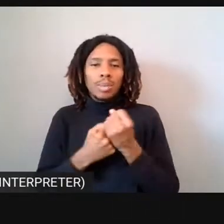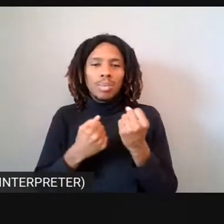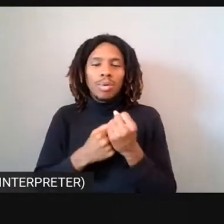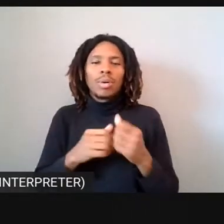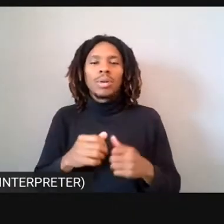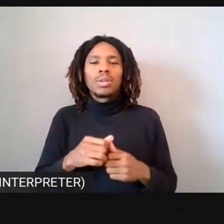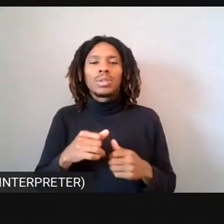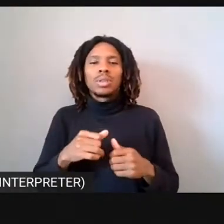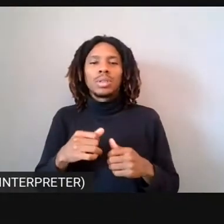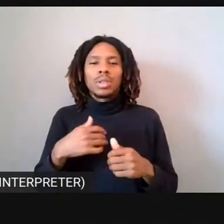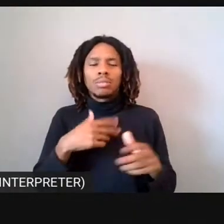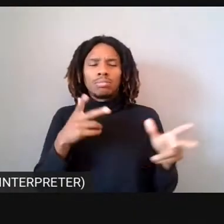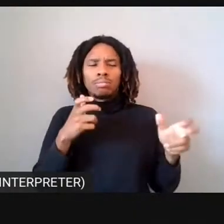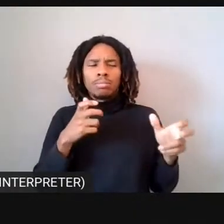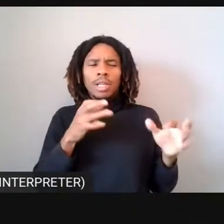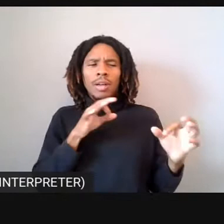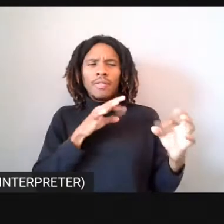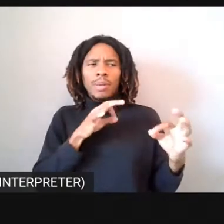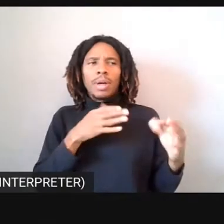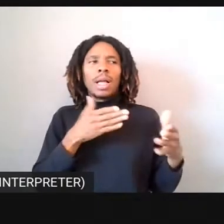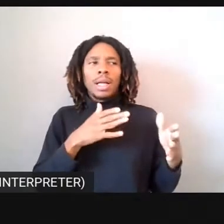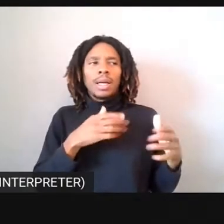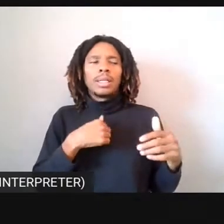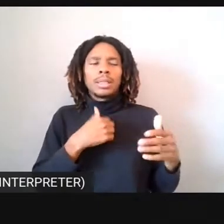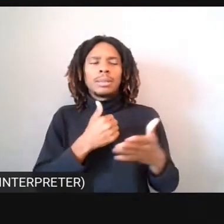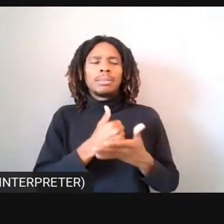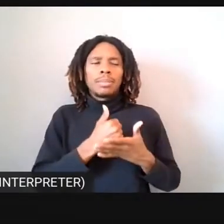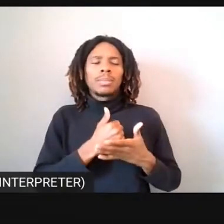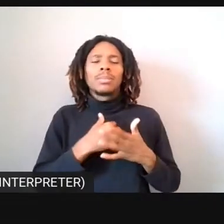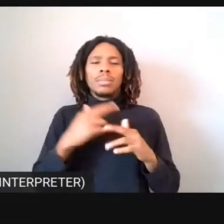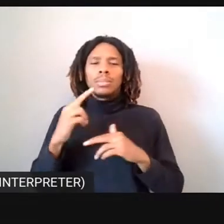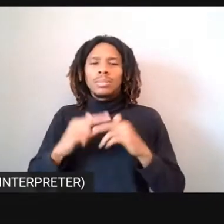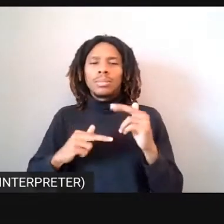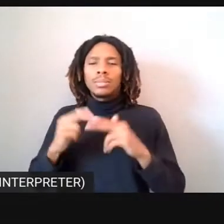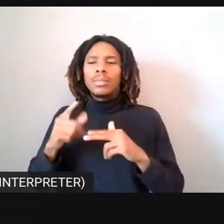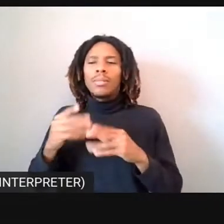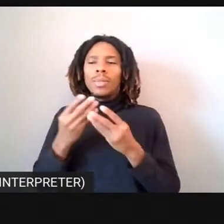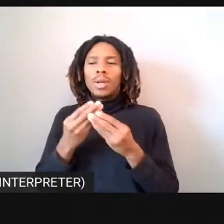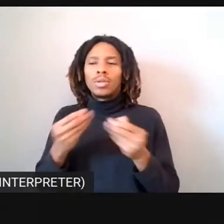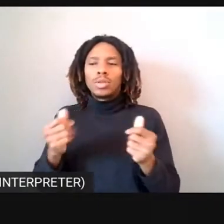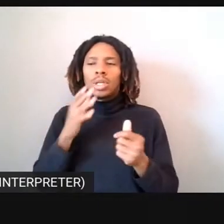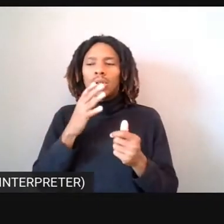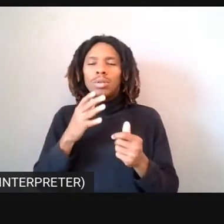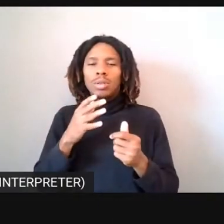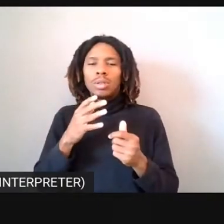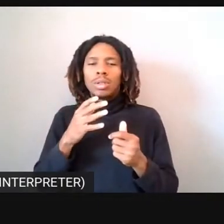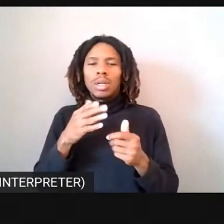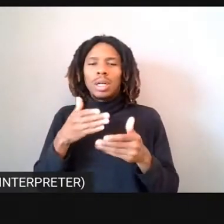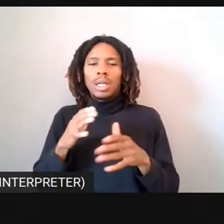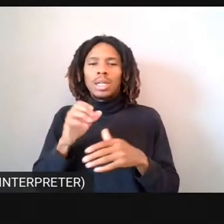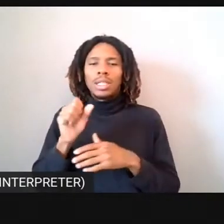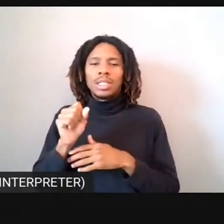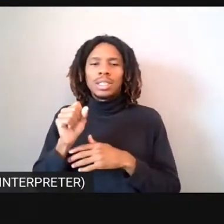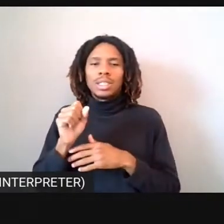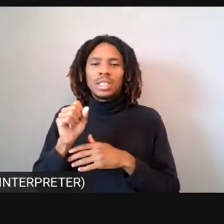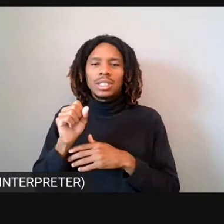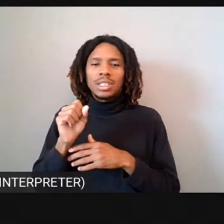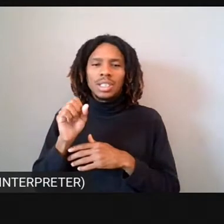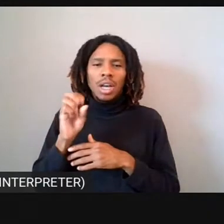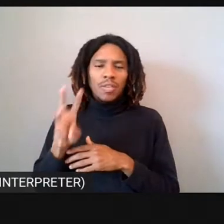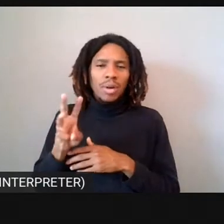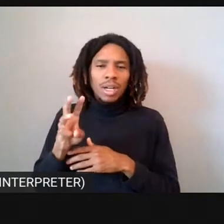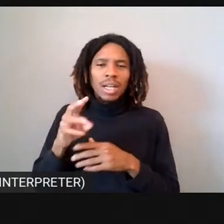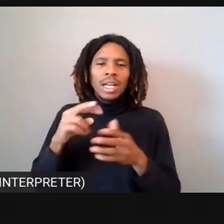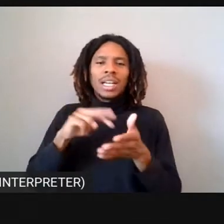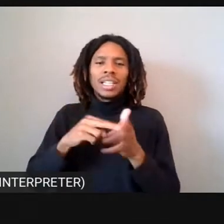our customers, that is what led us to build a solution that will bring the software-defined data center that we run